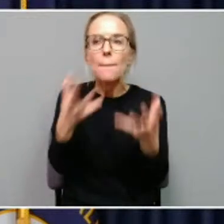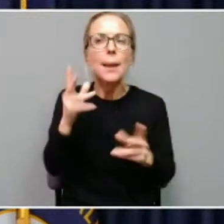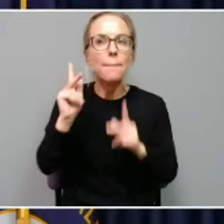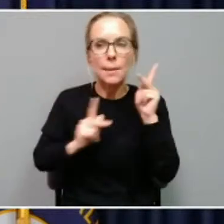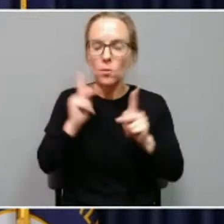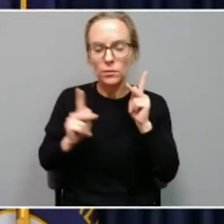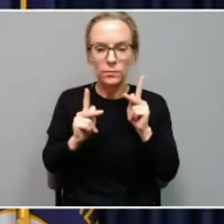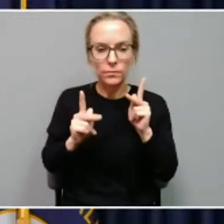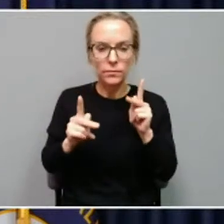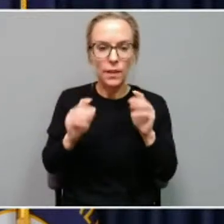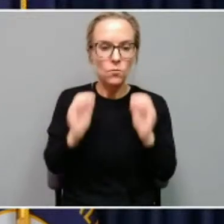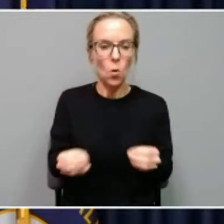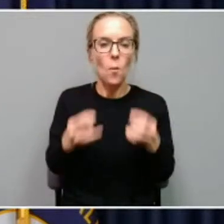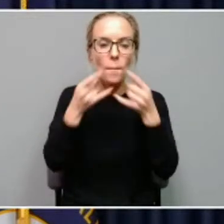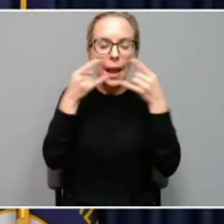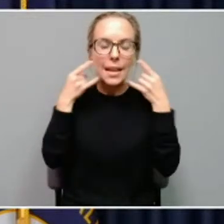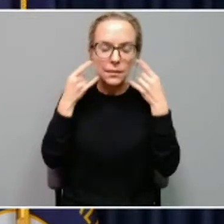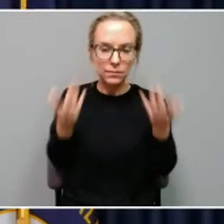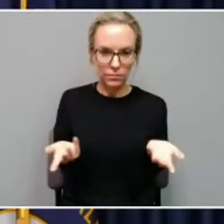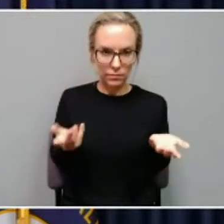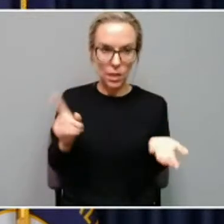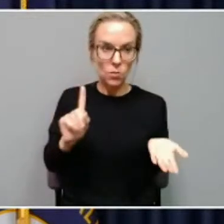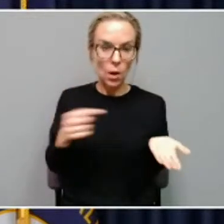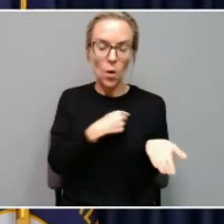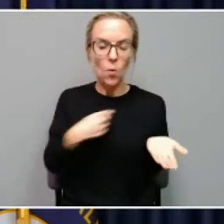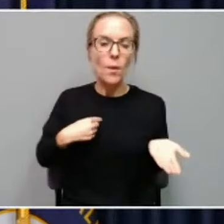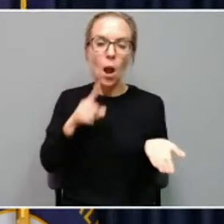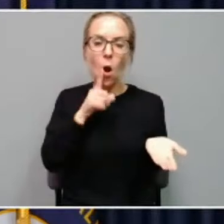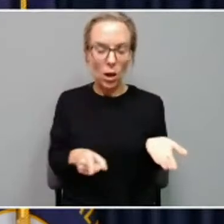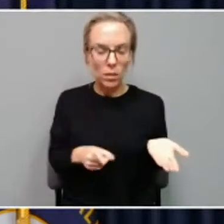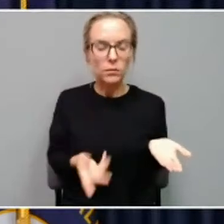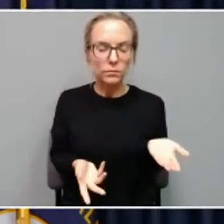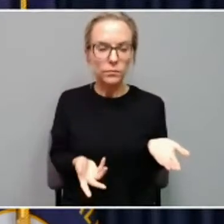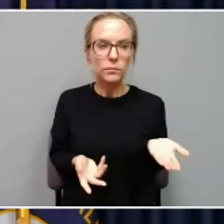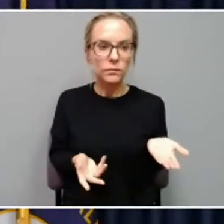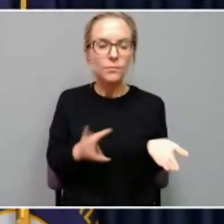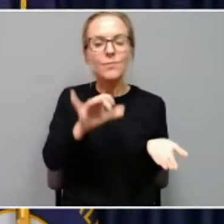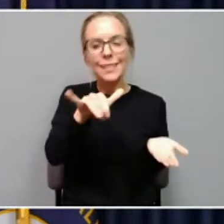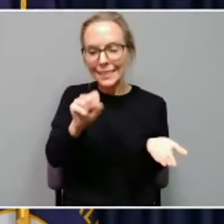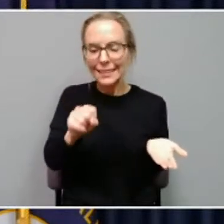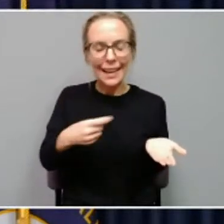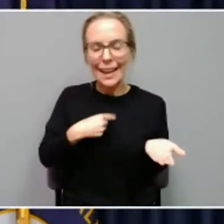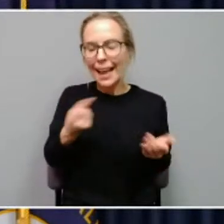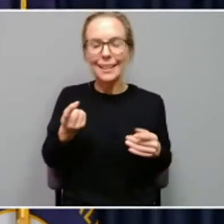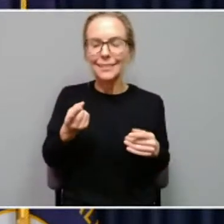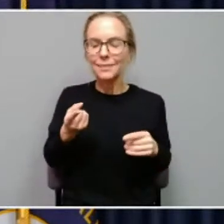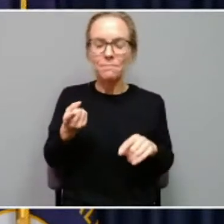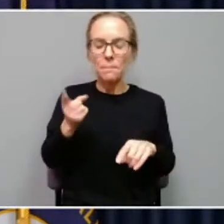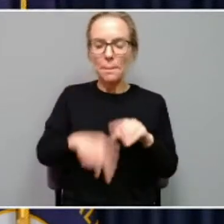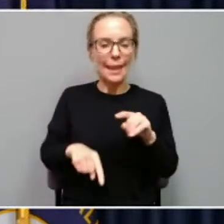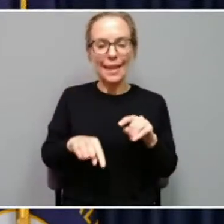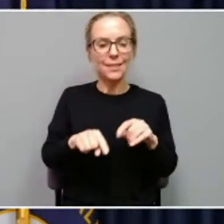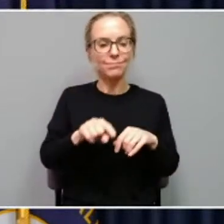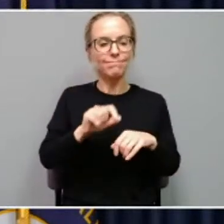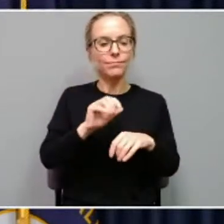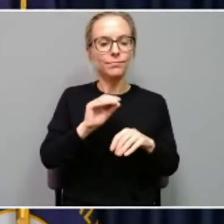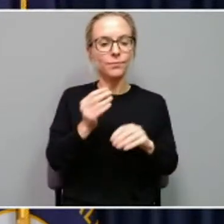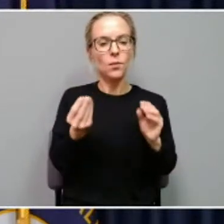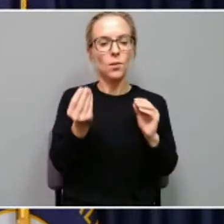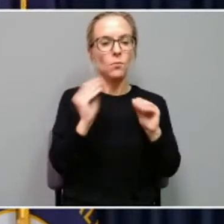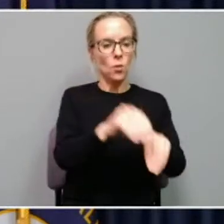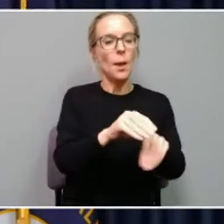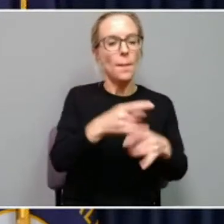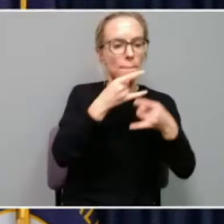not wearing masks. That's where we are. You know, yes, I can't put in a masking order, but the risk is the